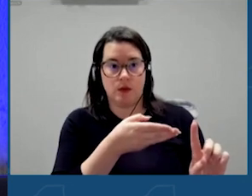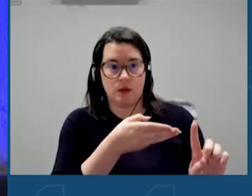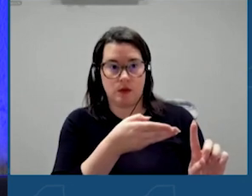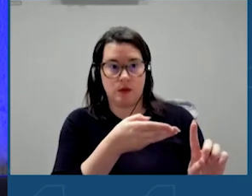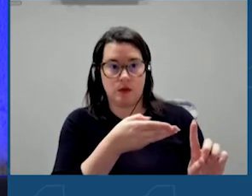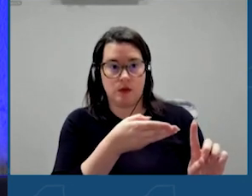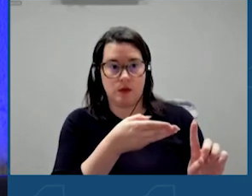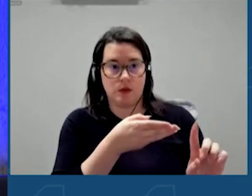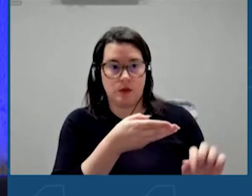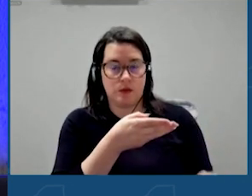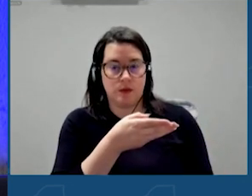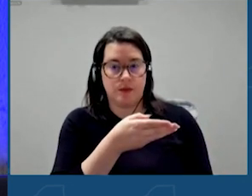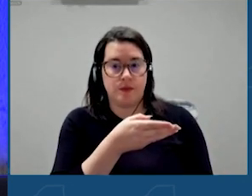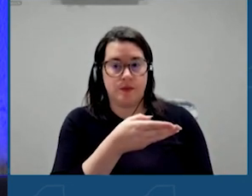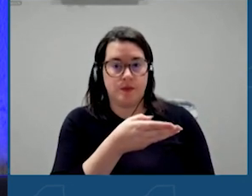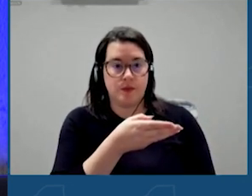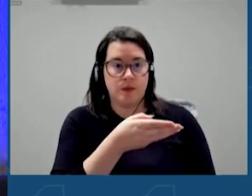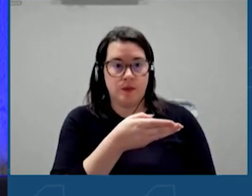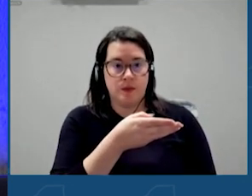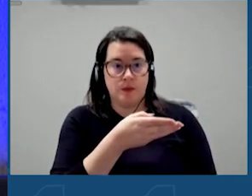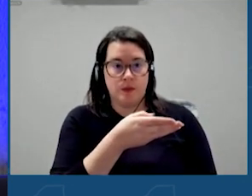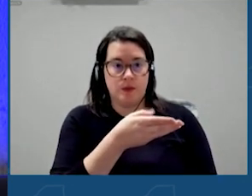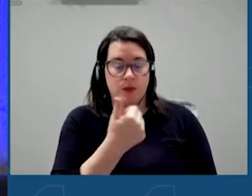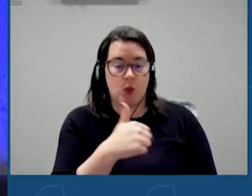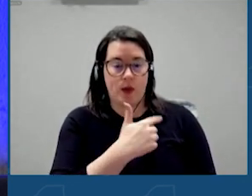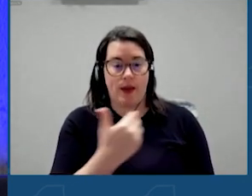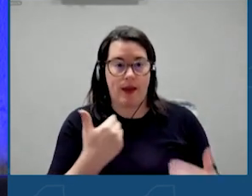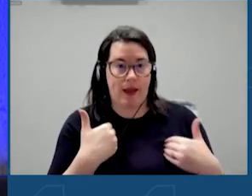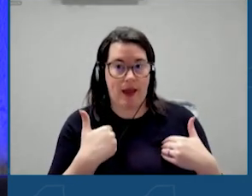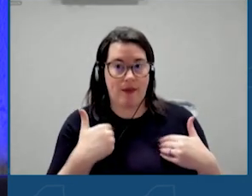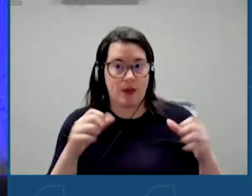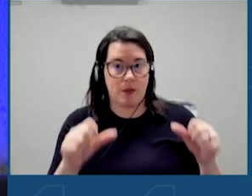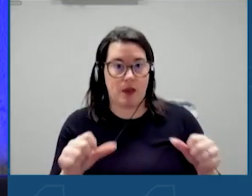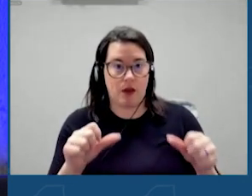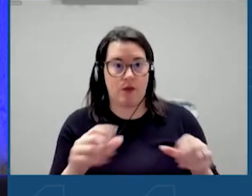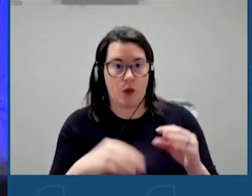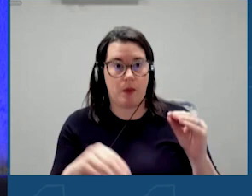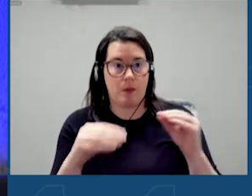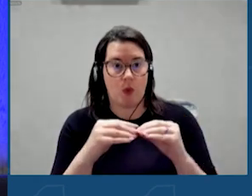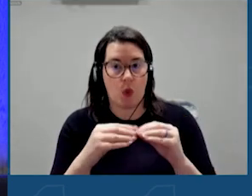unrealized capacity that we have for more housing production